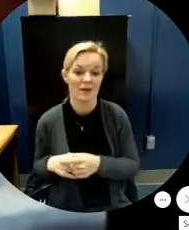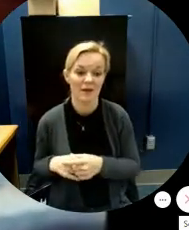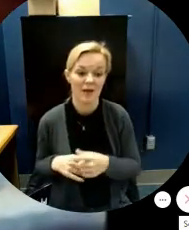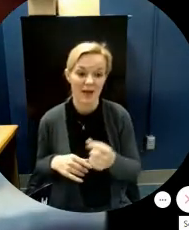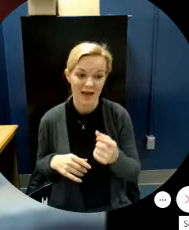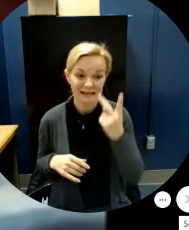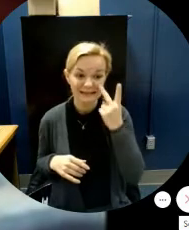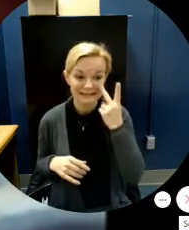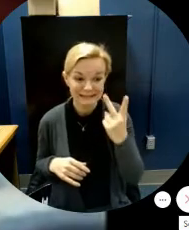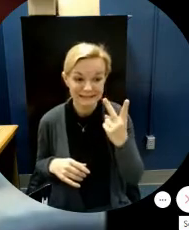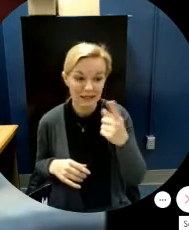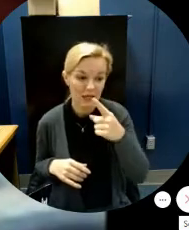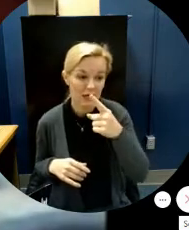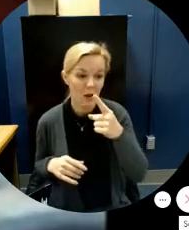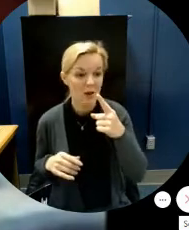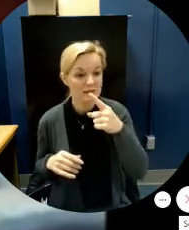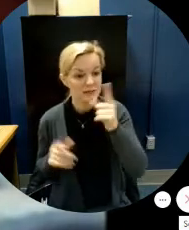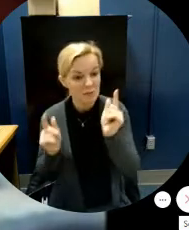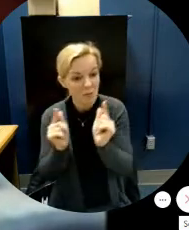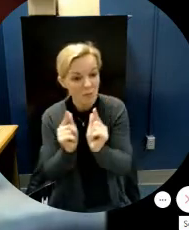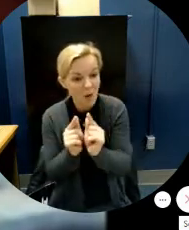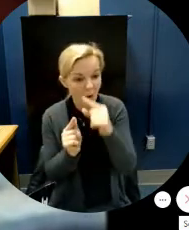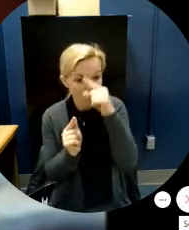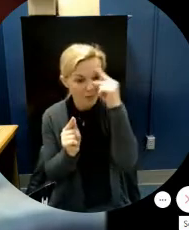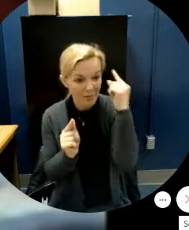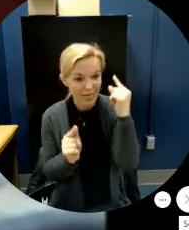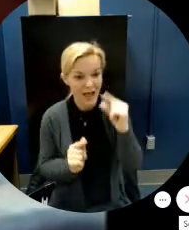small black hole in the white shirt that he was wearing.